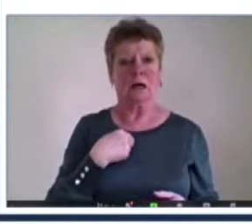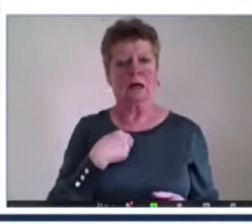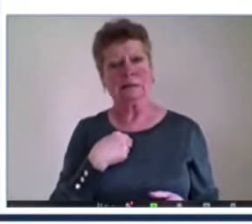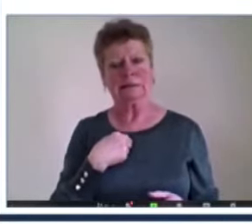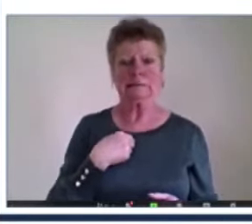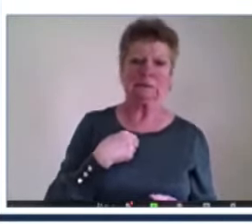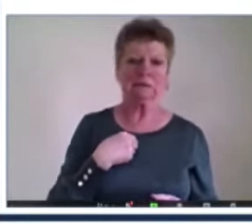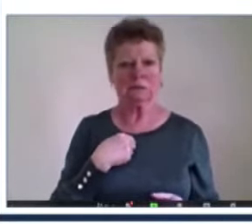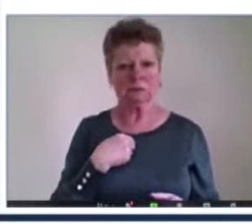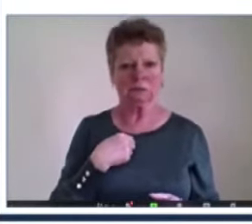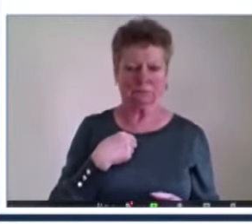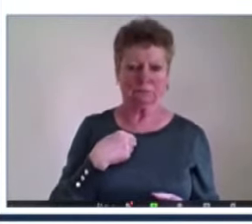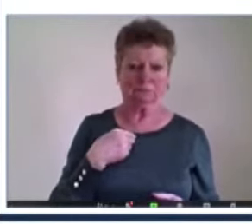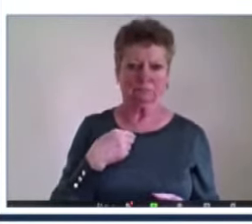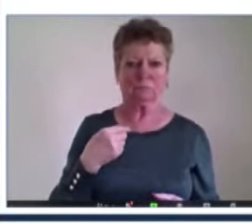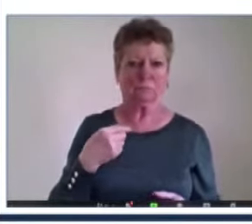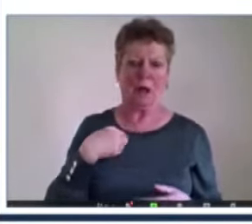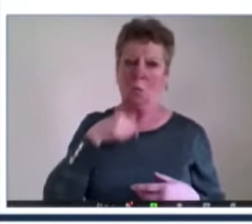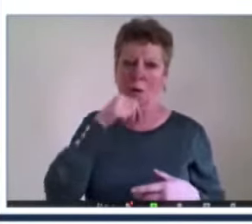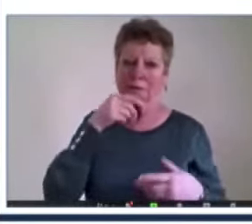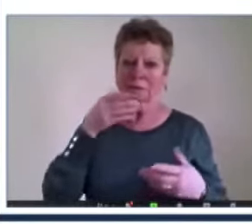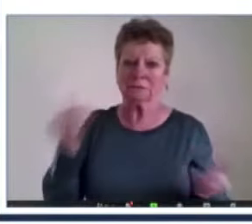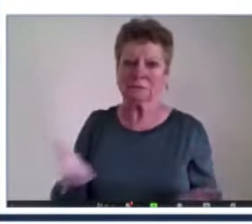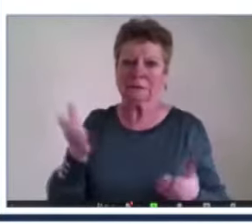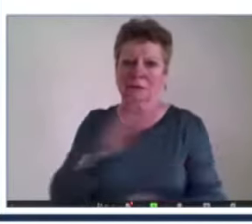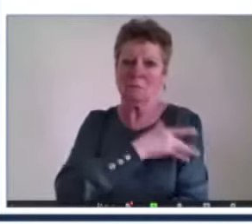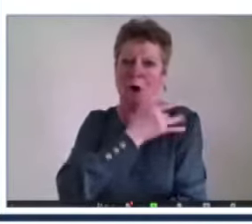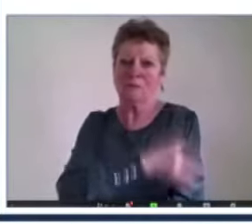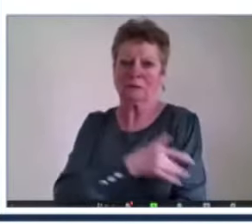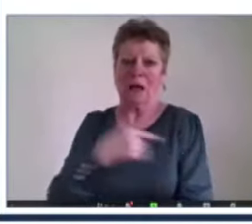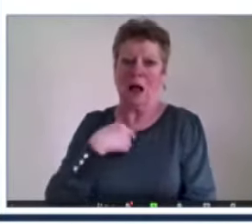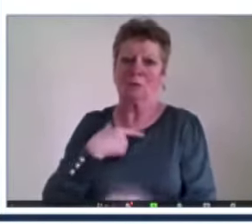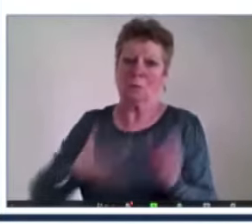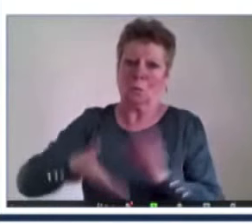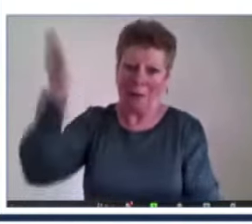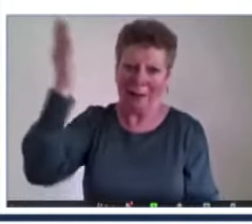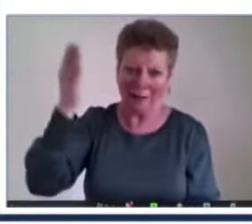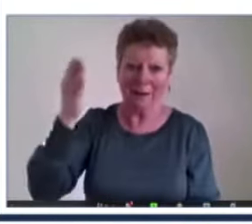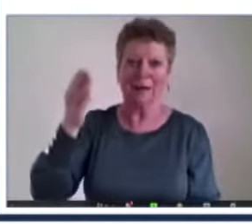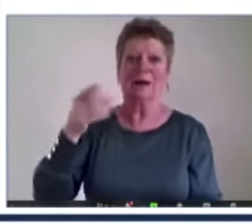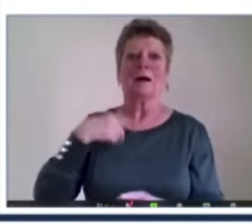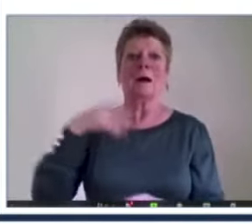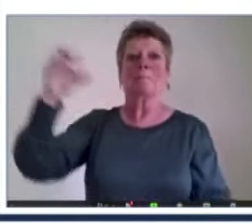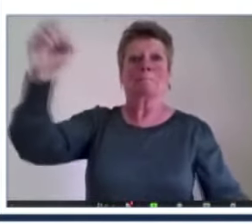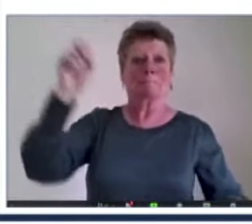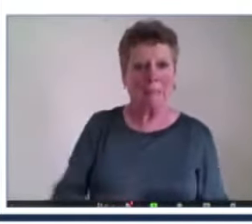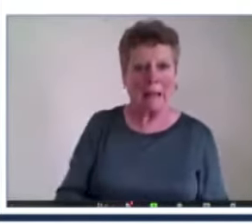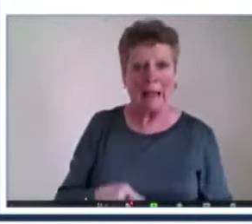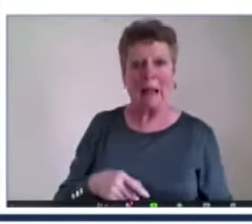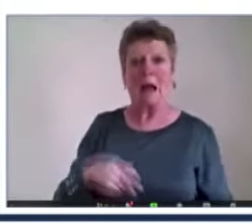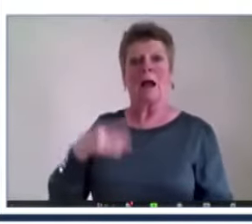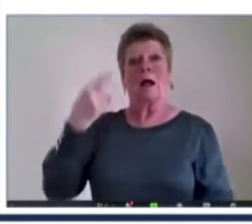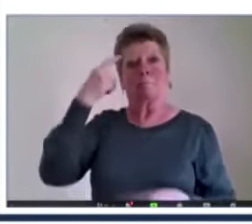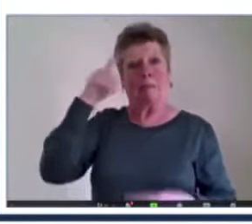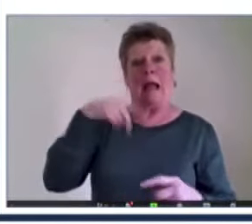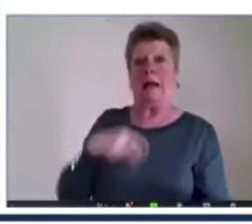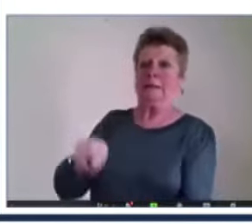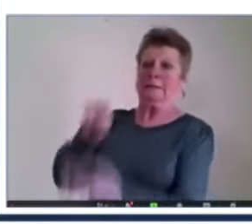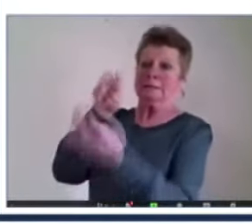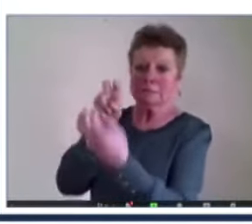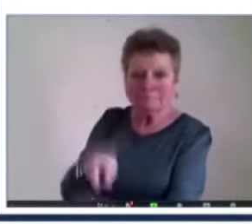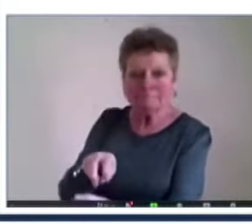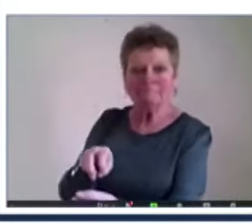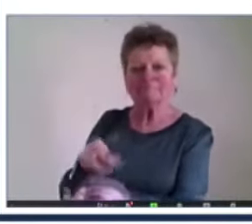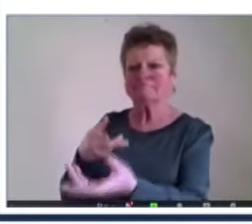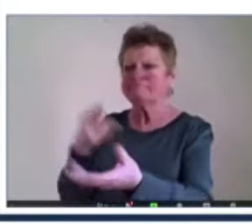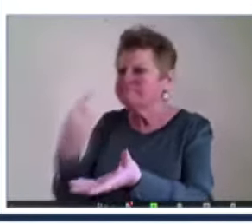of the province on some business, and by the time we had a chance to really sit down and really look at the information that's in